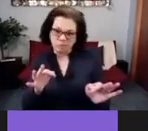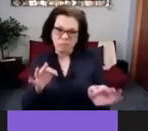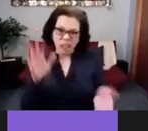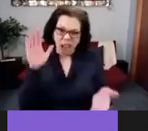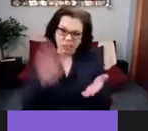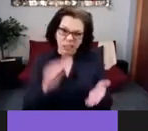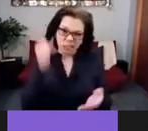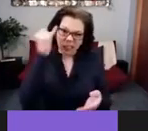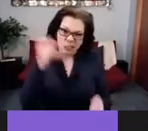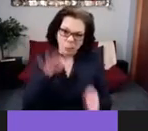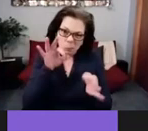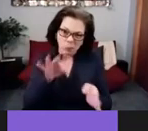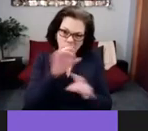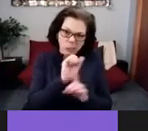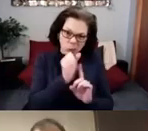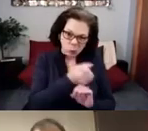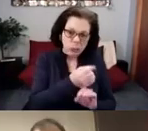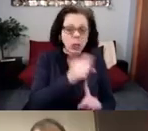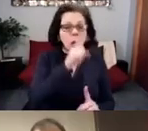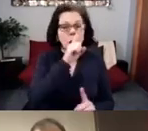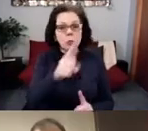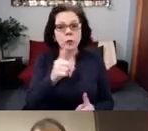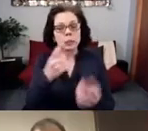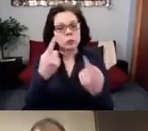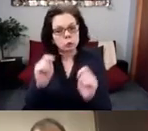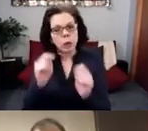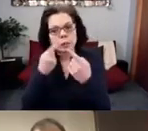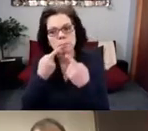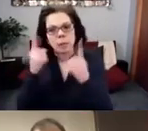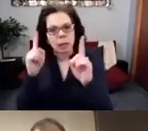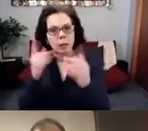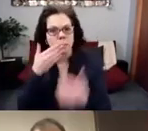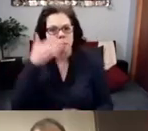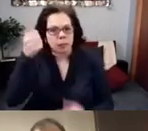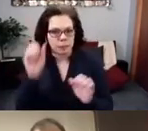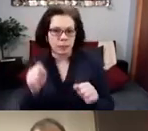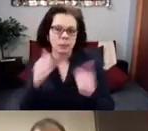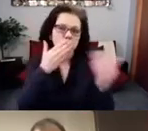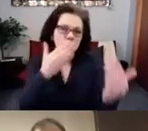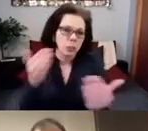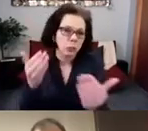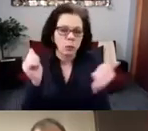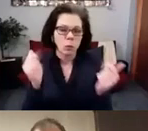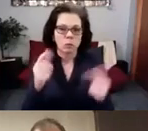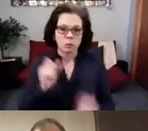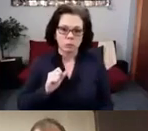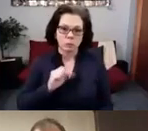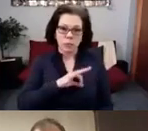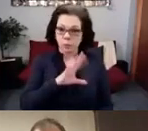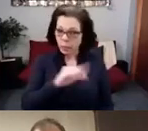remote learning work as best as it possibly can. So thank you to all of our staff members, and thank you to you as